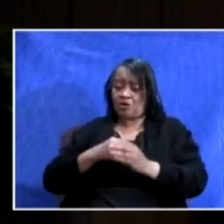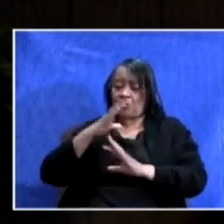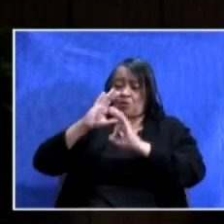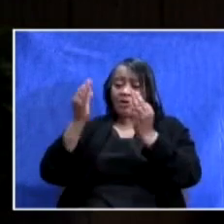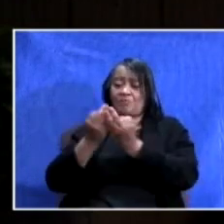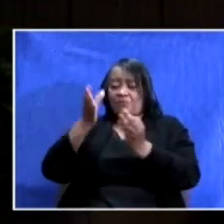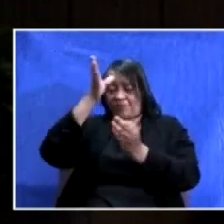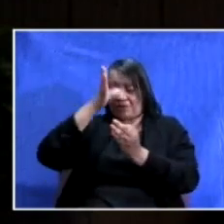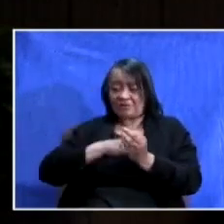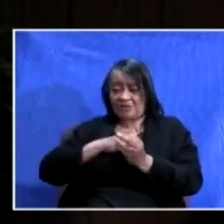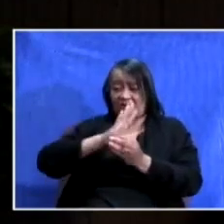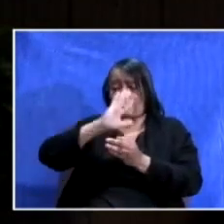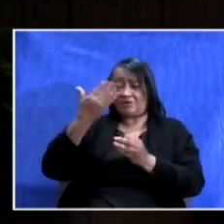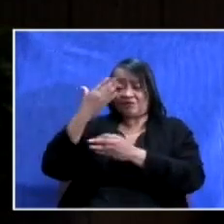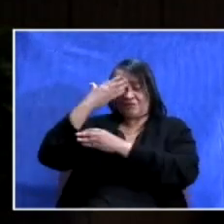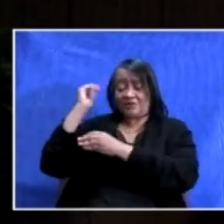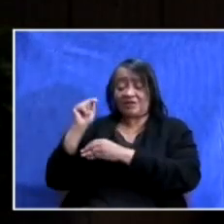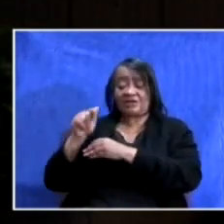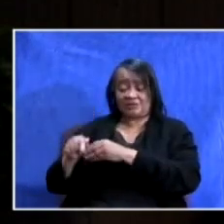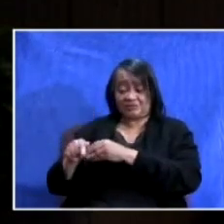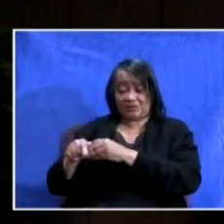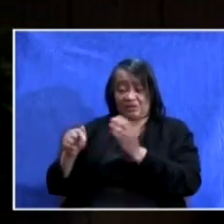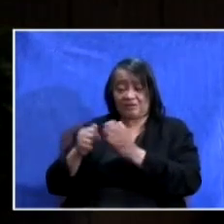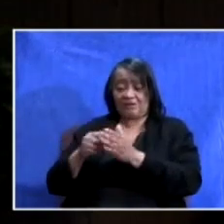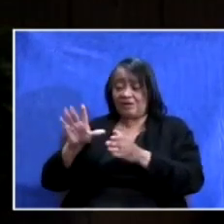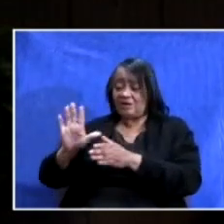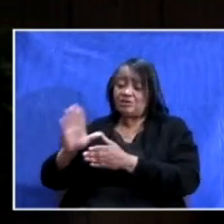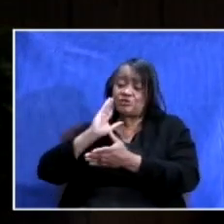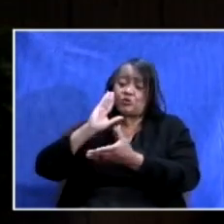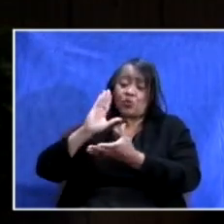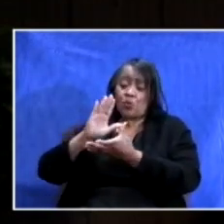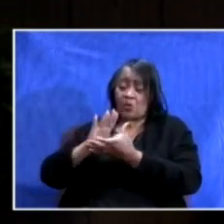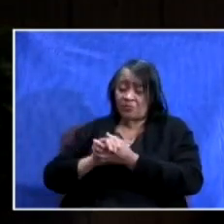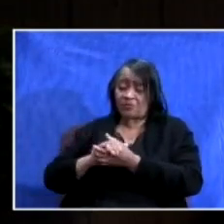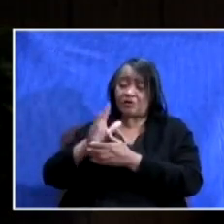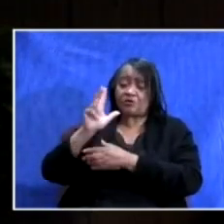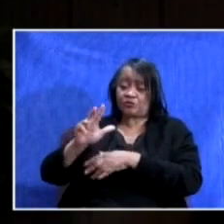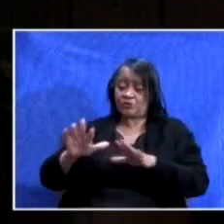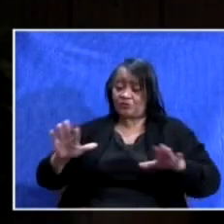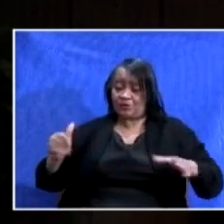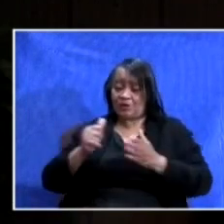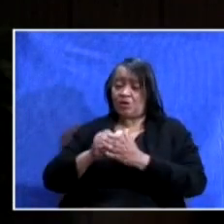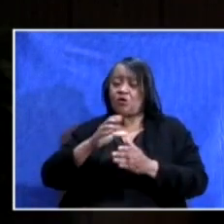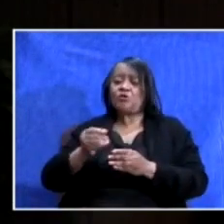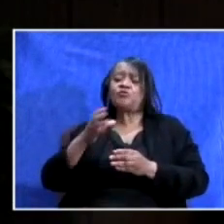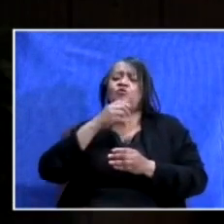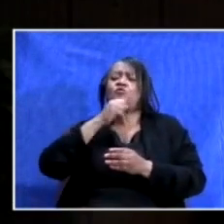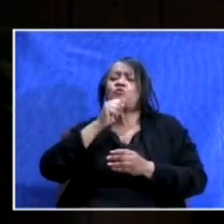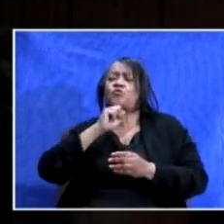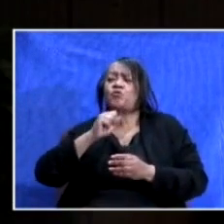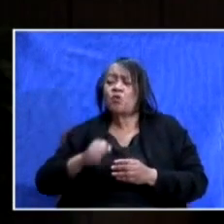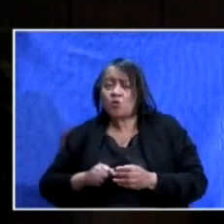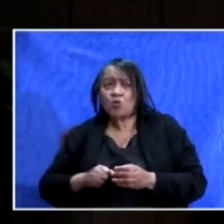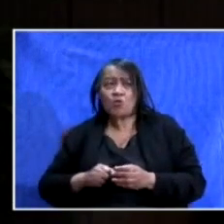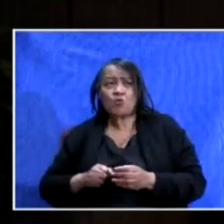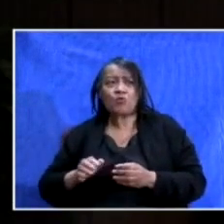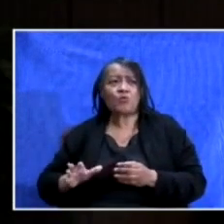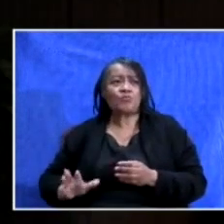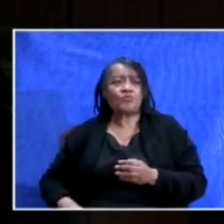man, and I'll never forget it, his wife and three kids and an old woman.